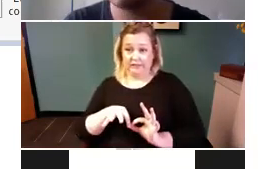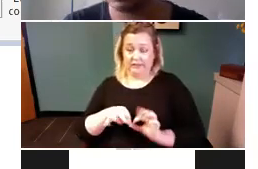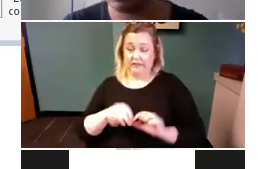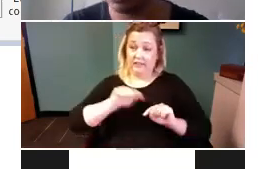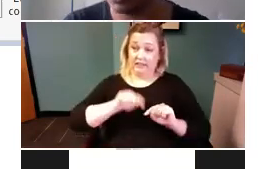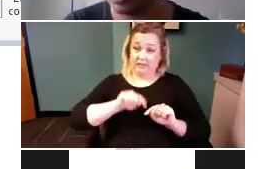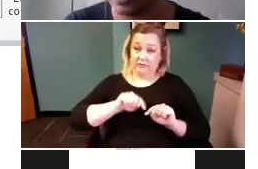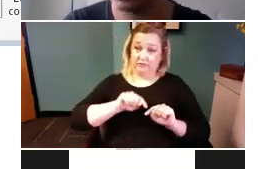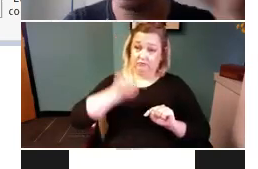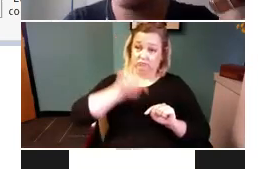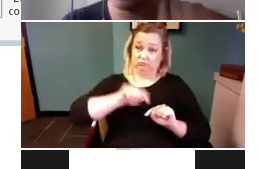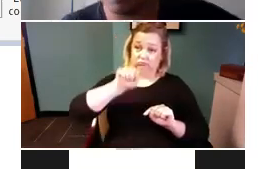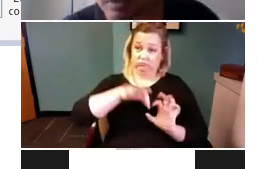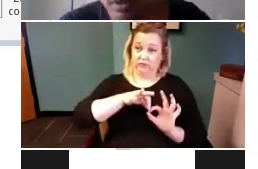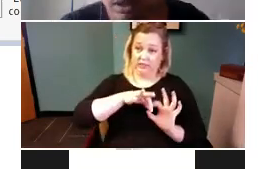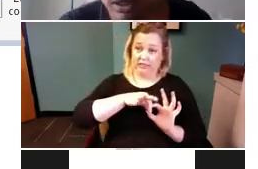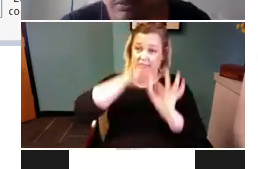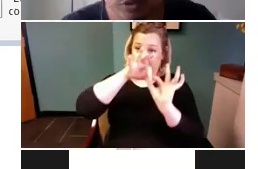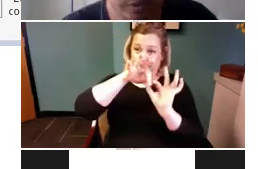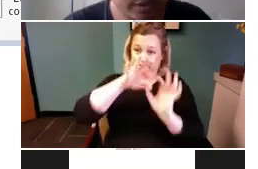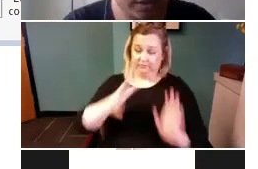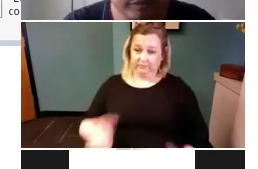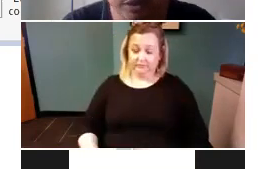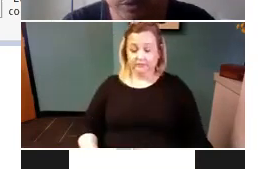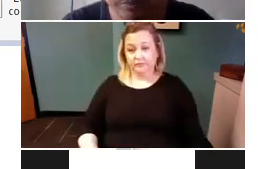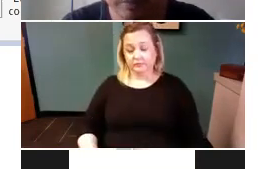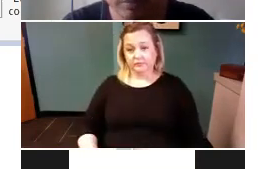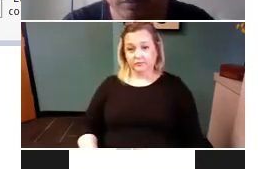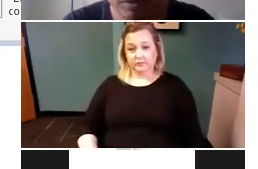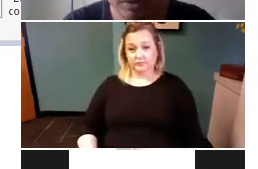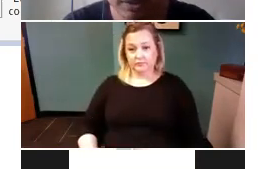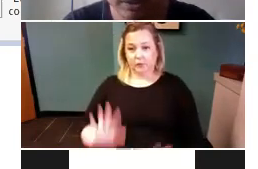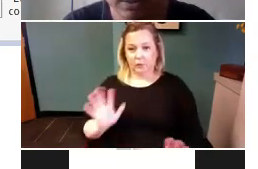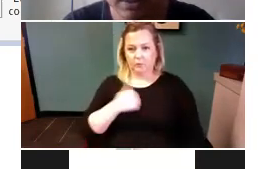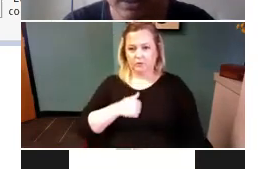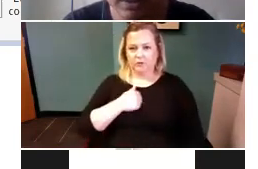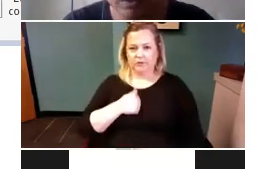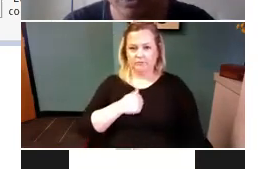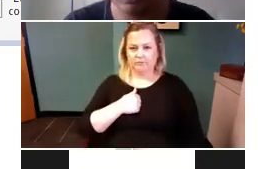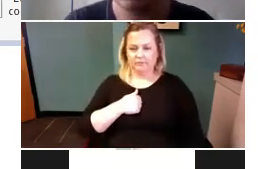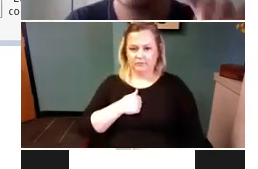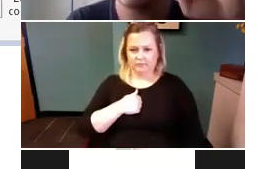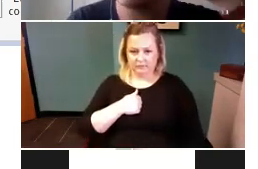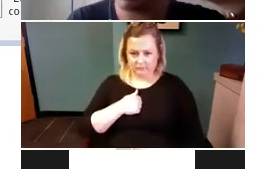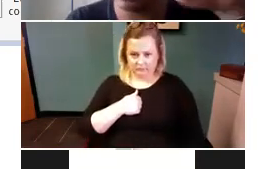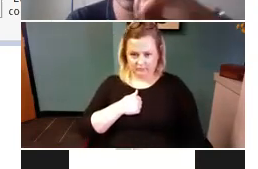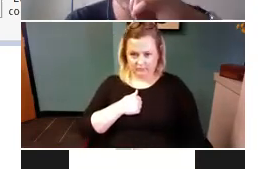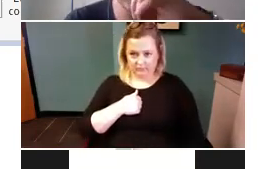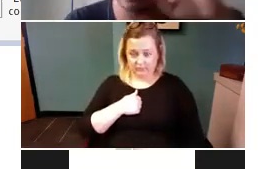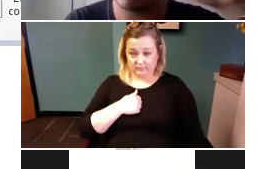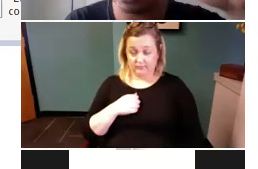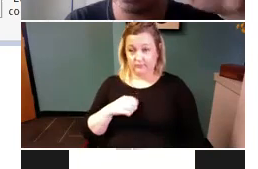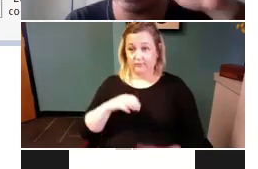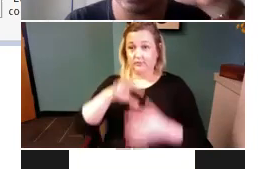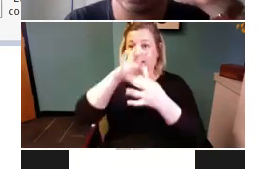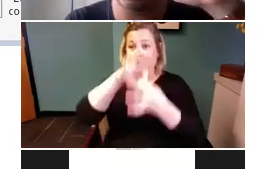to this particular node, right? So sorry, other way around. This is connected to here. So this is a particular